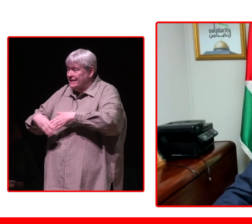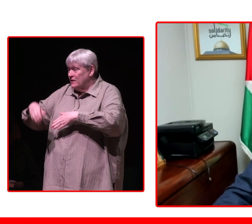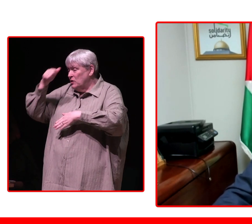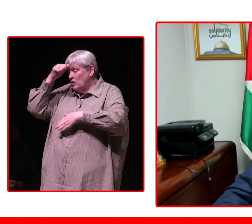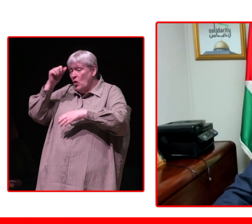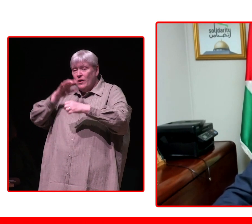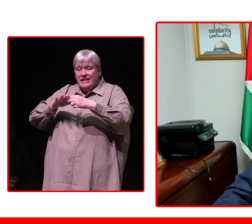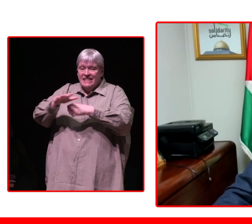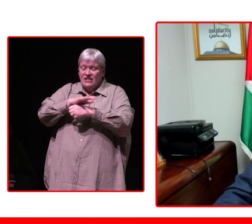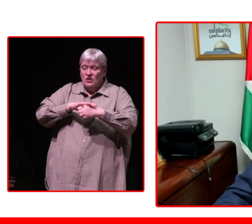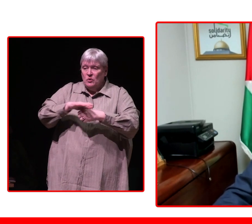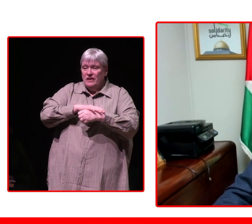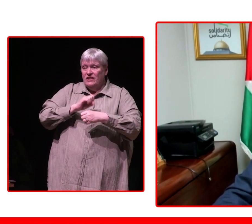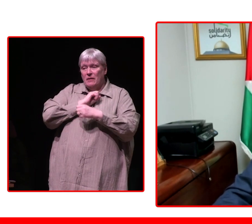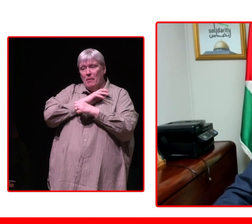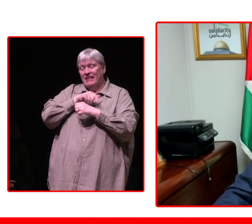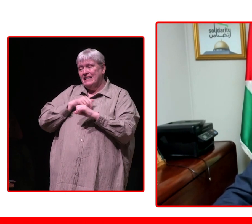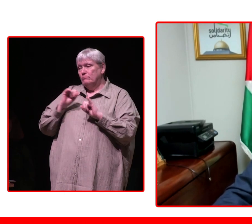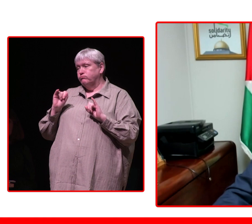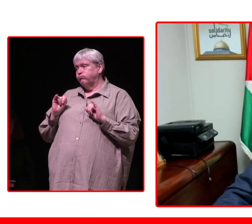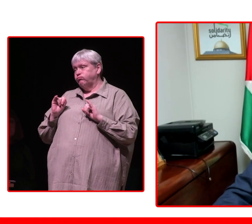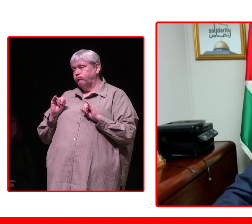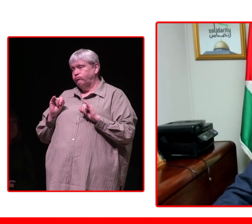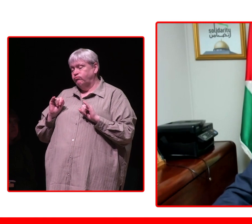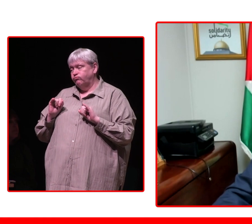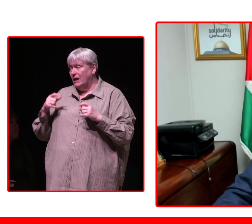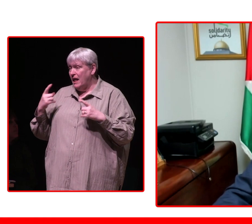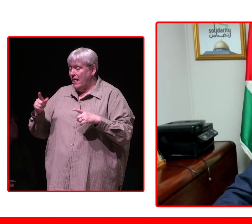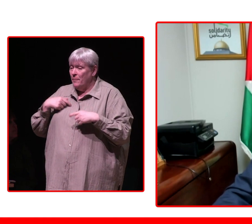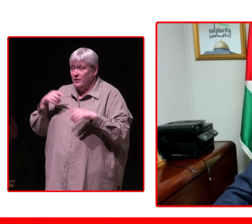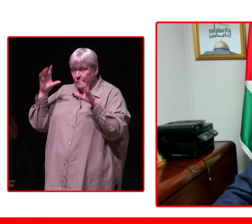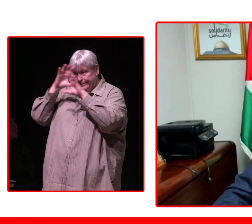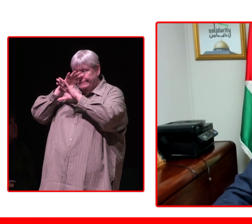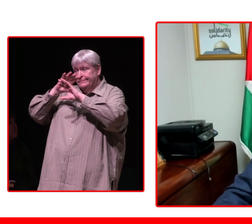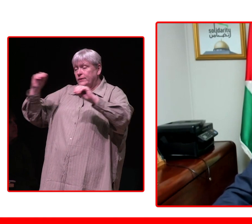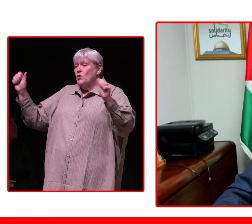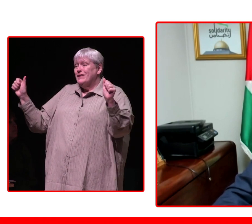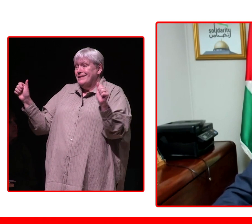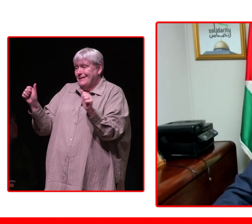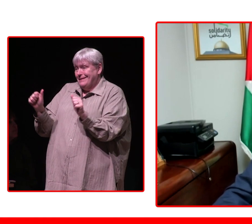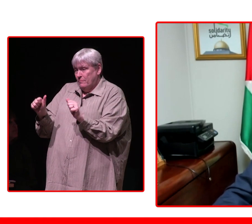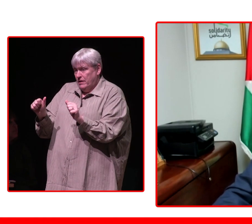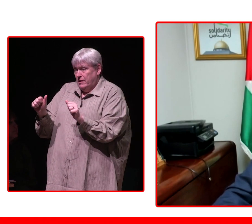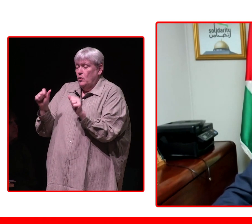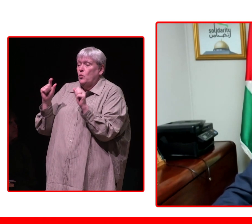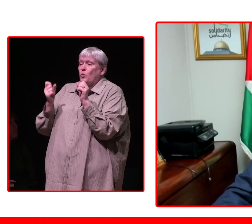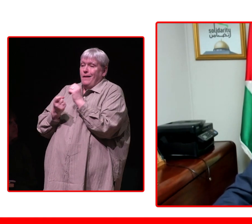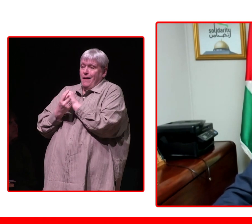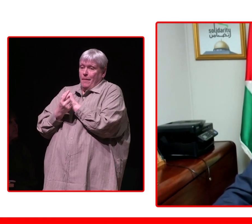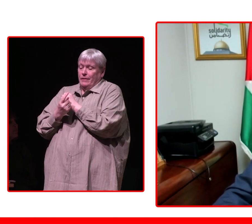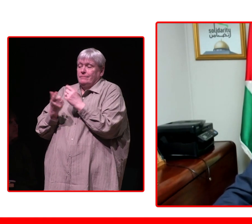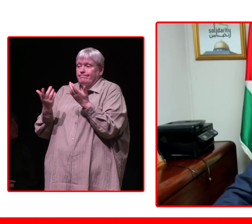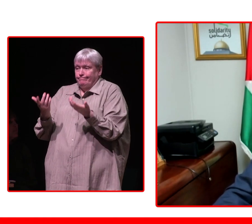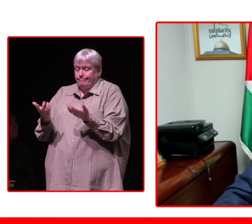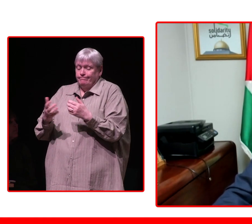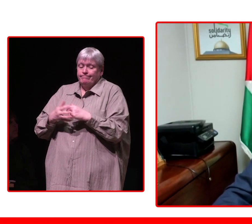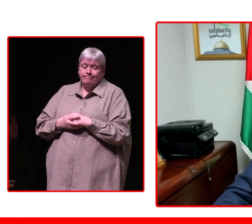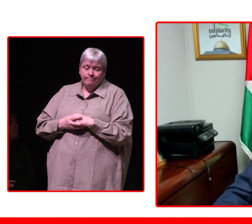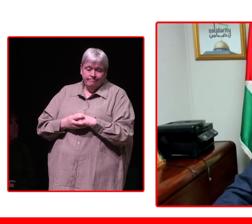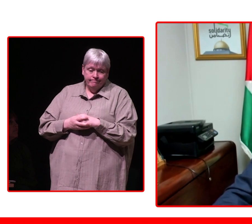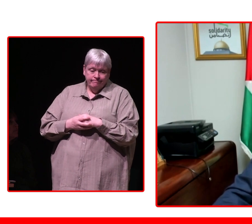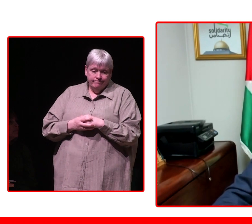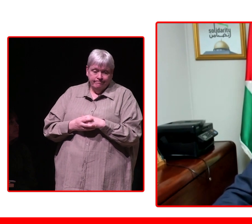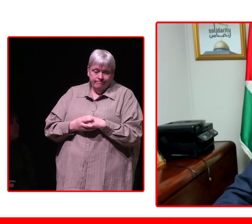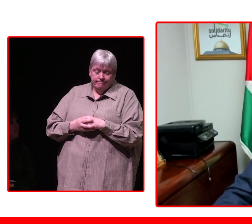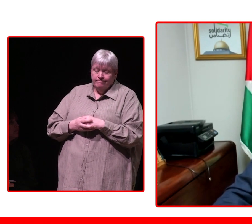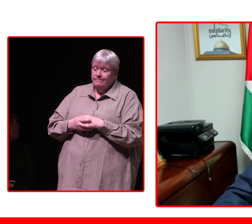situation in Palestine is critical. Allow me to give you a brief summary on the catastrophe that is befalling the Palestinian people in the West